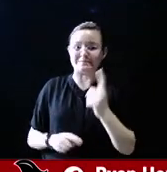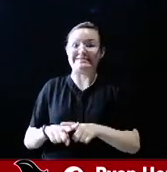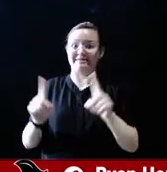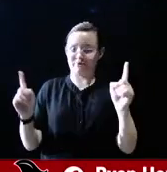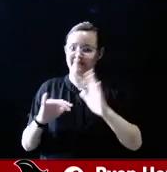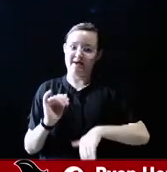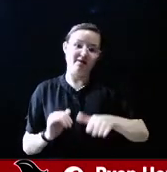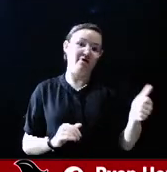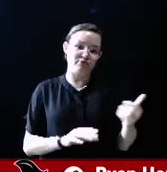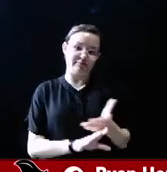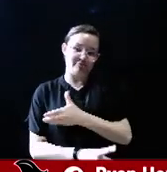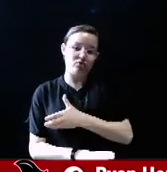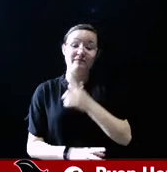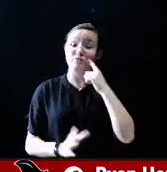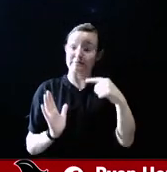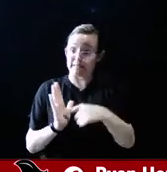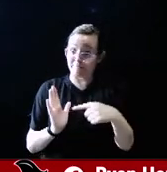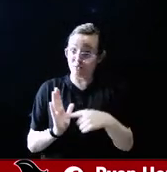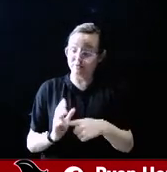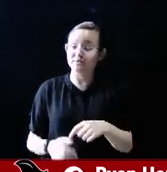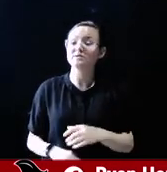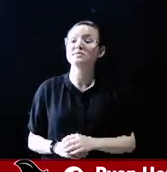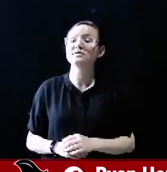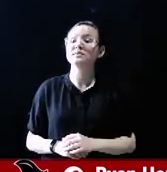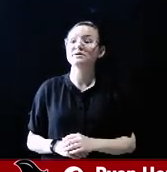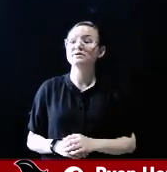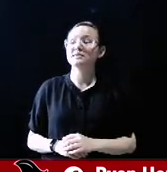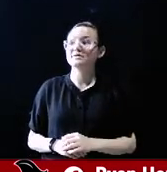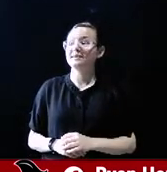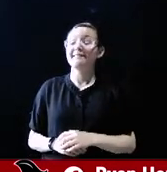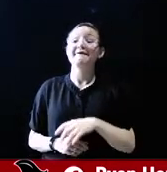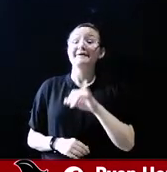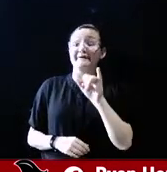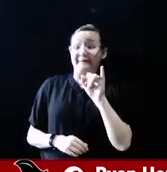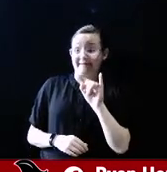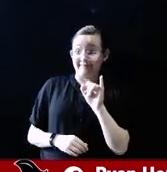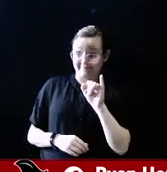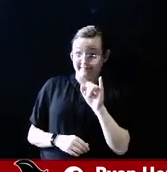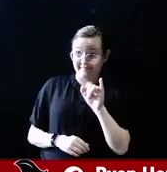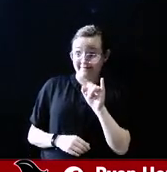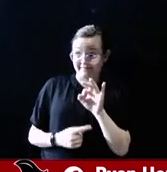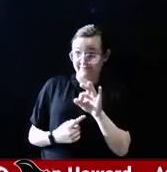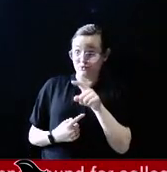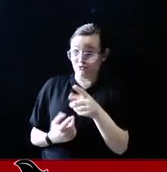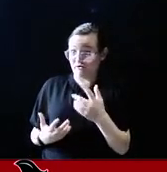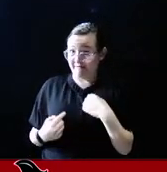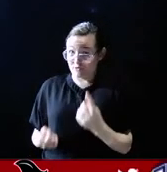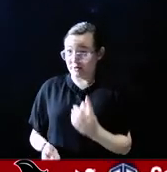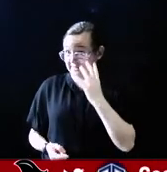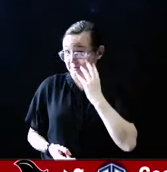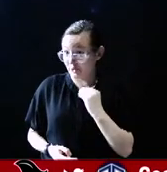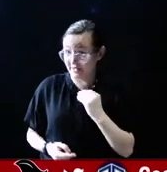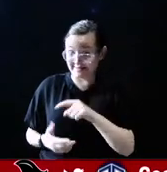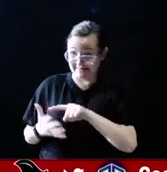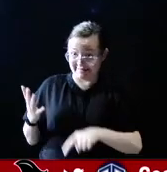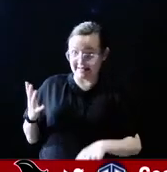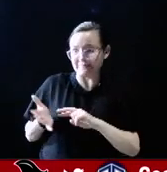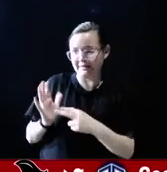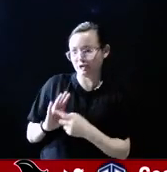others. For example, you may just be from the class of 2021 if you've ever experienced the